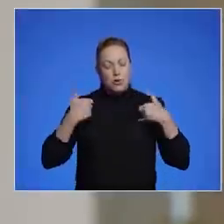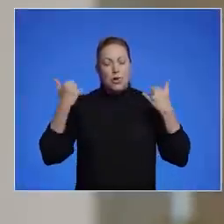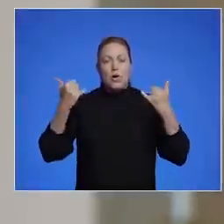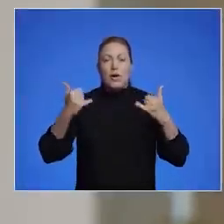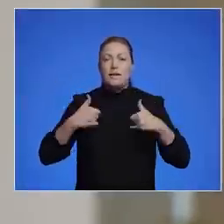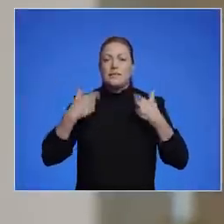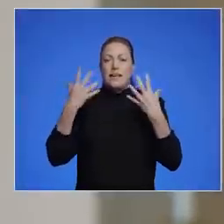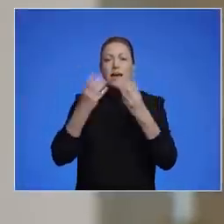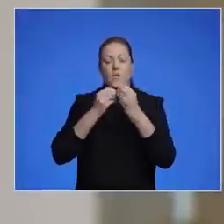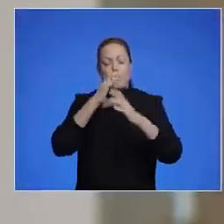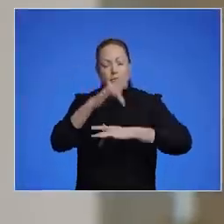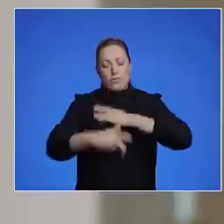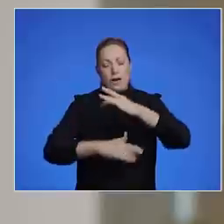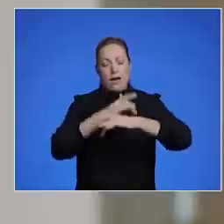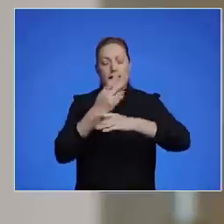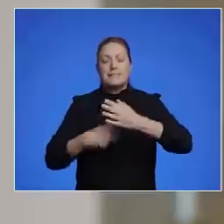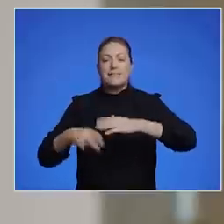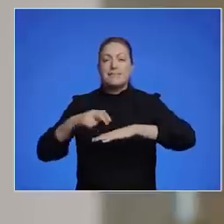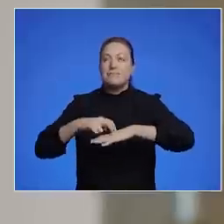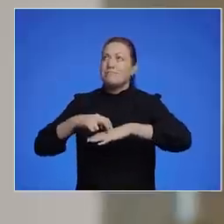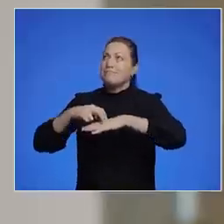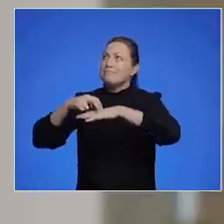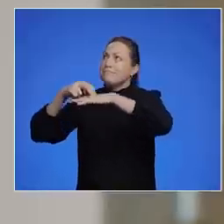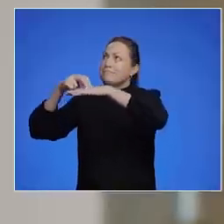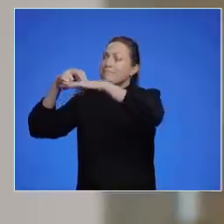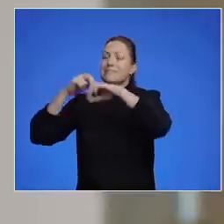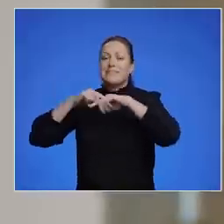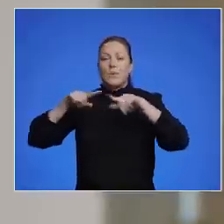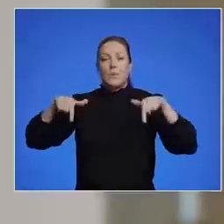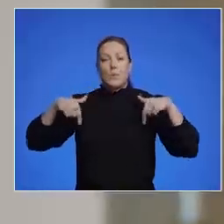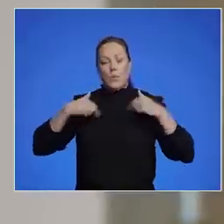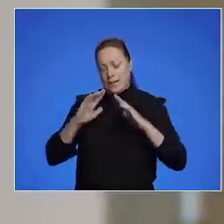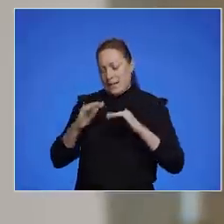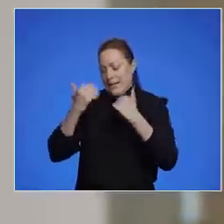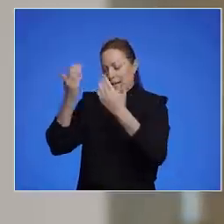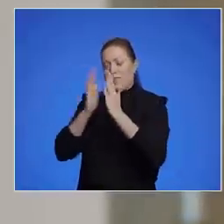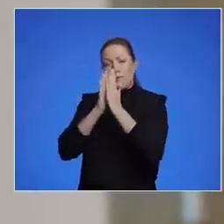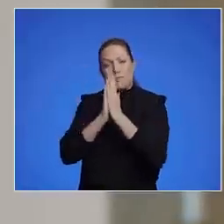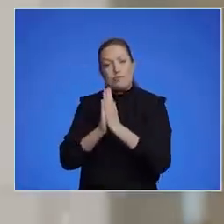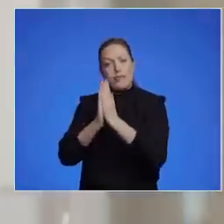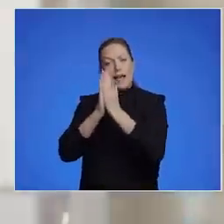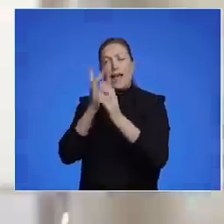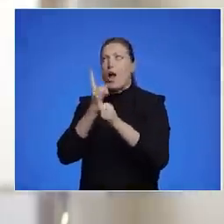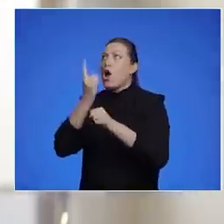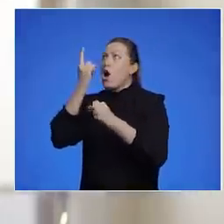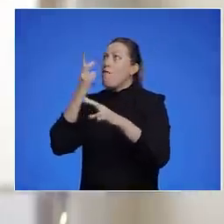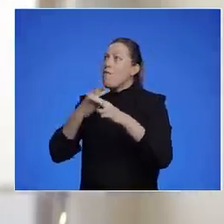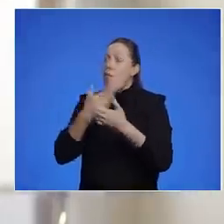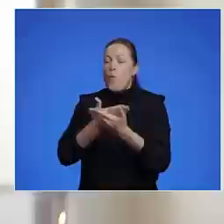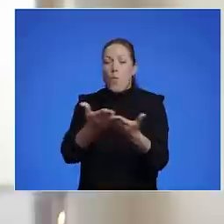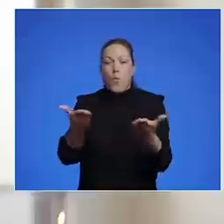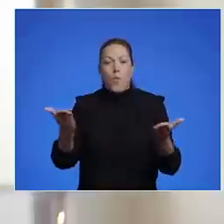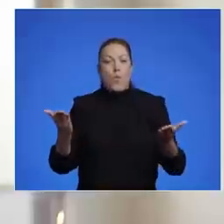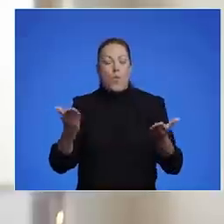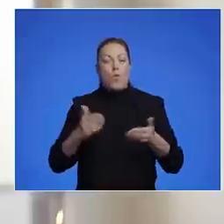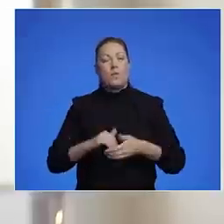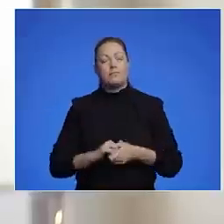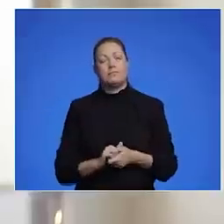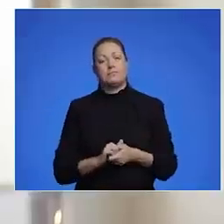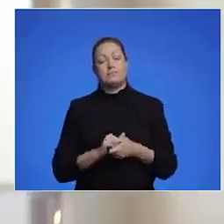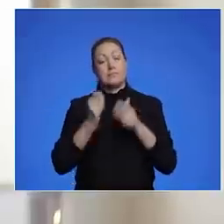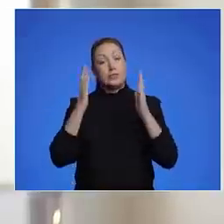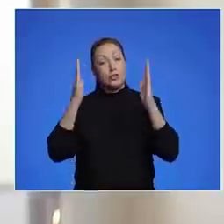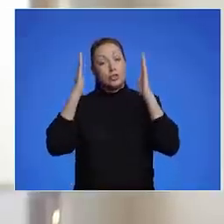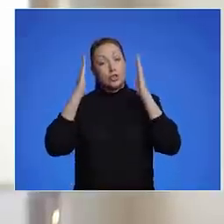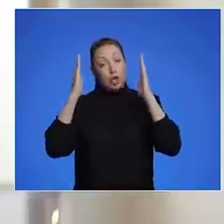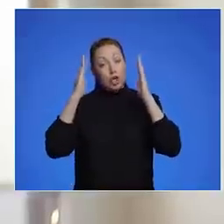in Christ's glorious ascension, let us bring our petitions to the God of all. That the Church, the body of